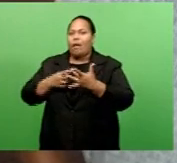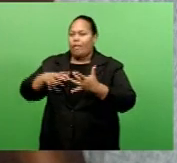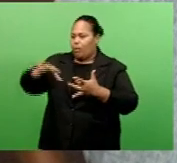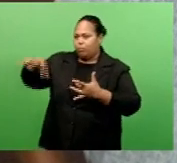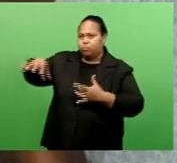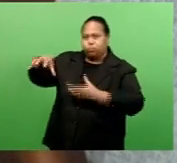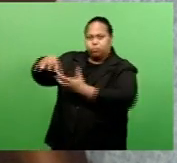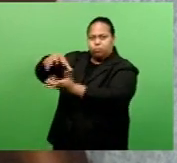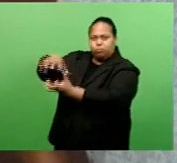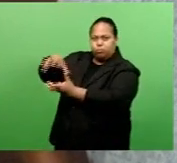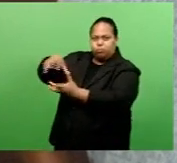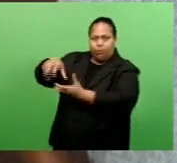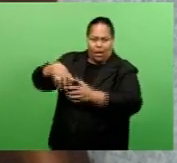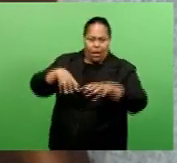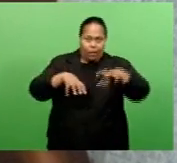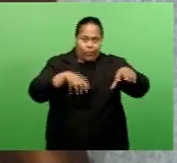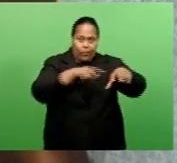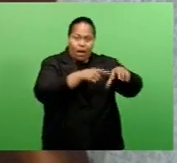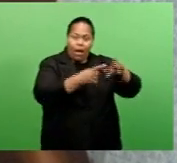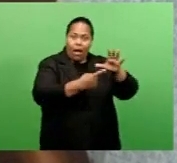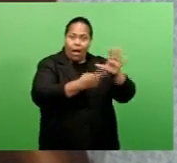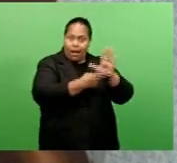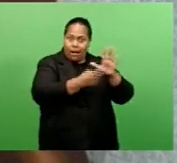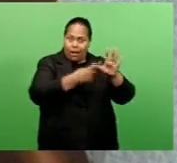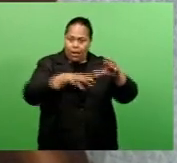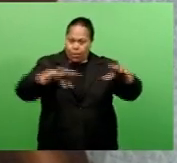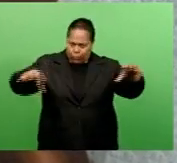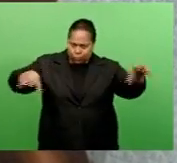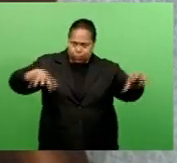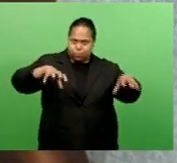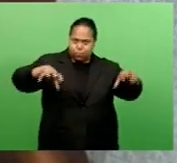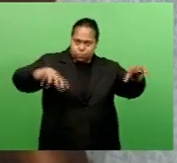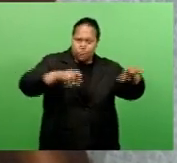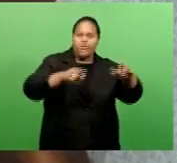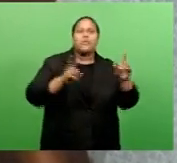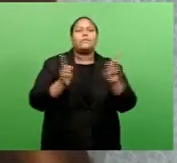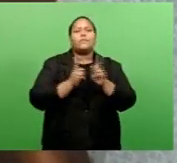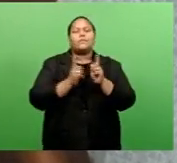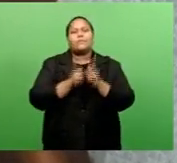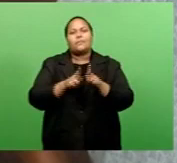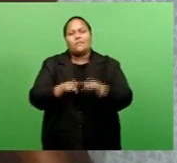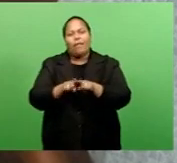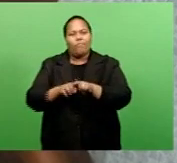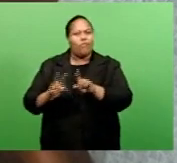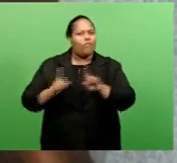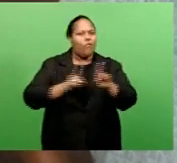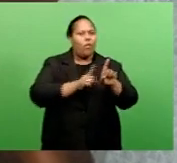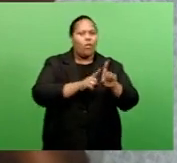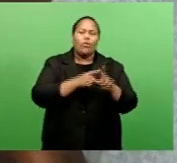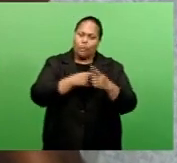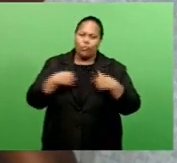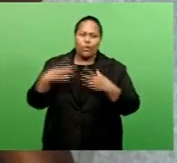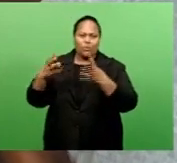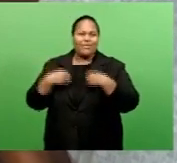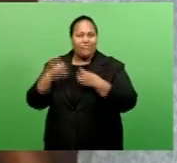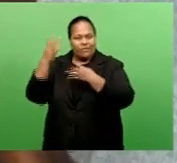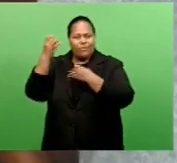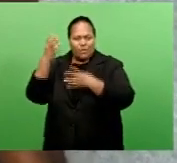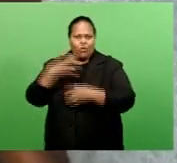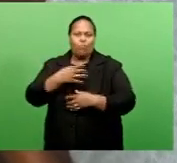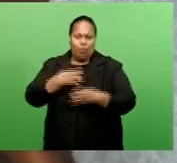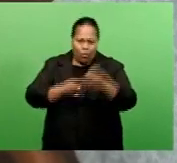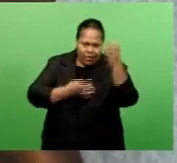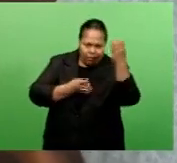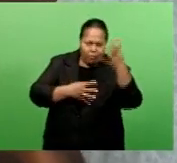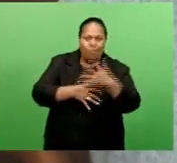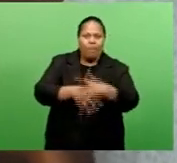monitoring the situation, and we will advise the public as and when we receive more information. Mr. Atalifo, thank you very much